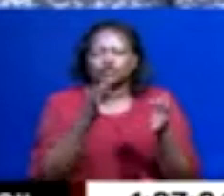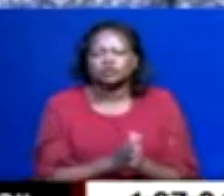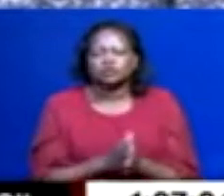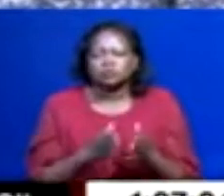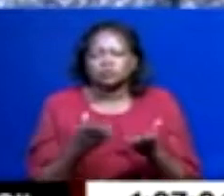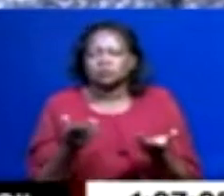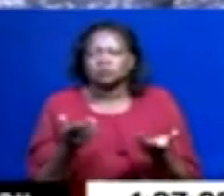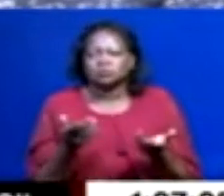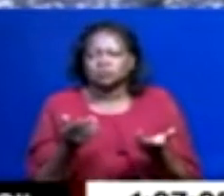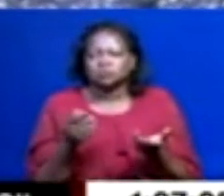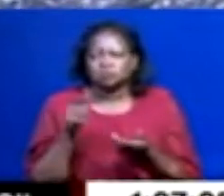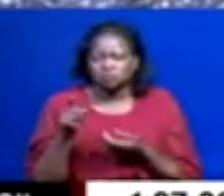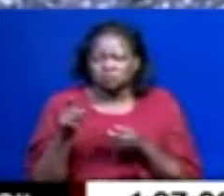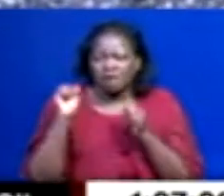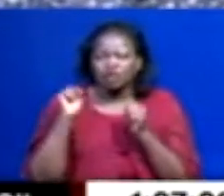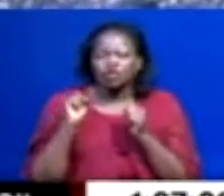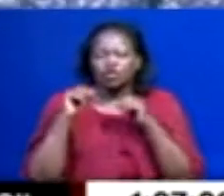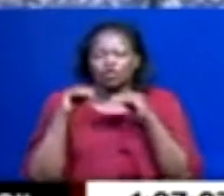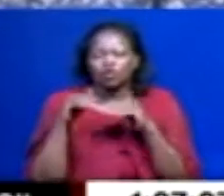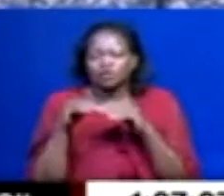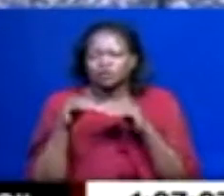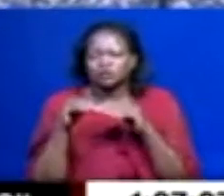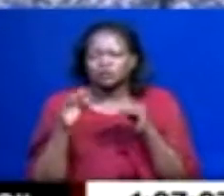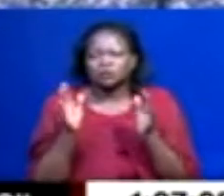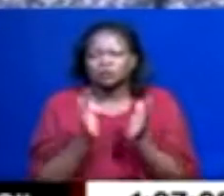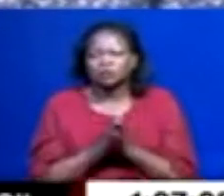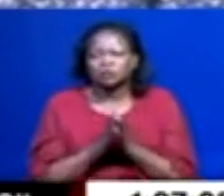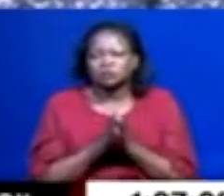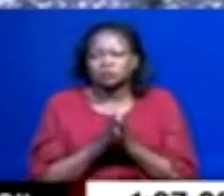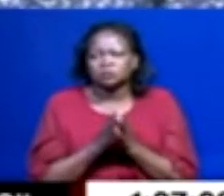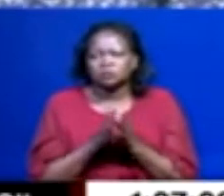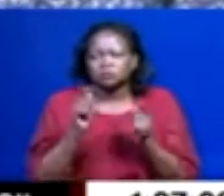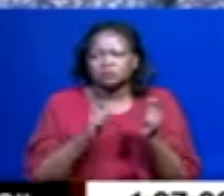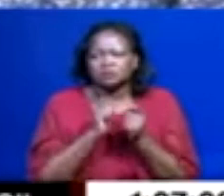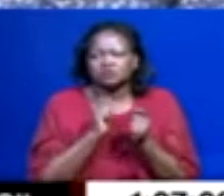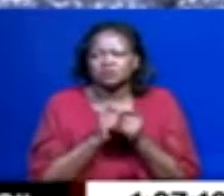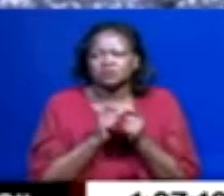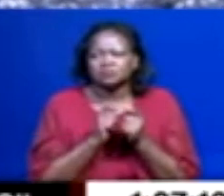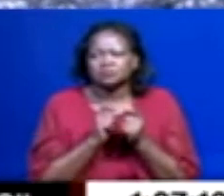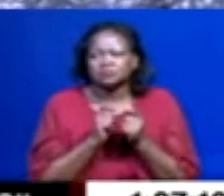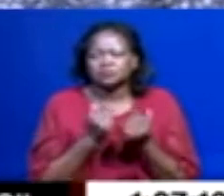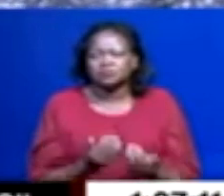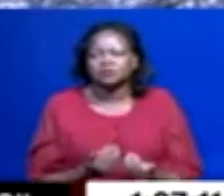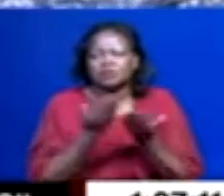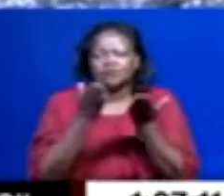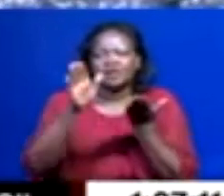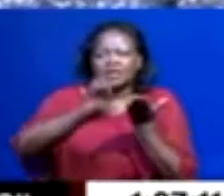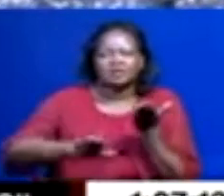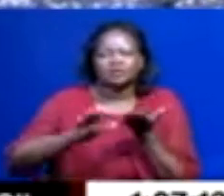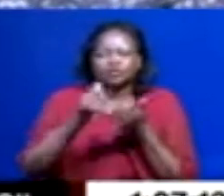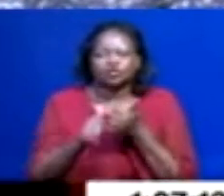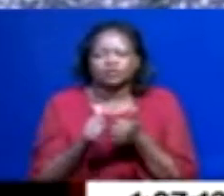KEMSA agreeing on the quantities and the specific delivery areas of